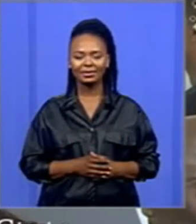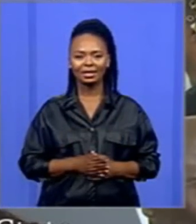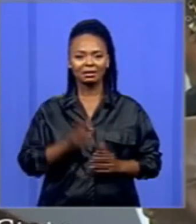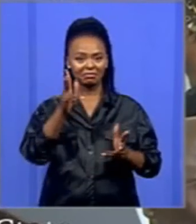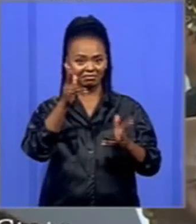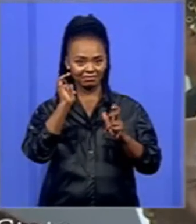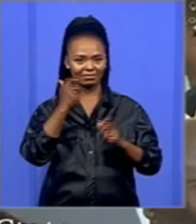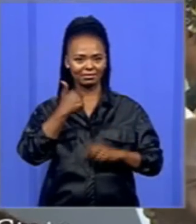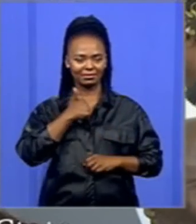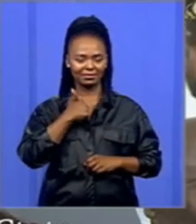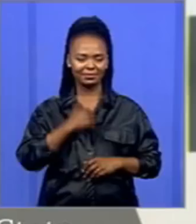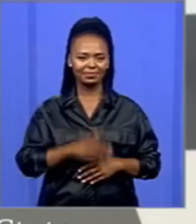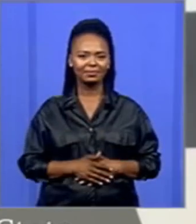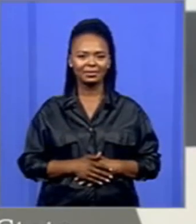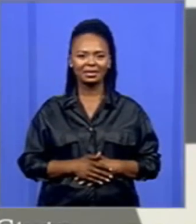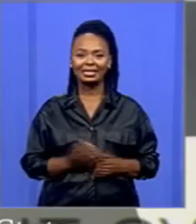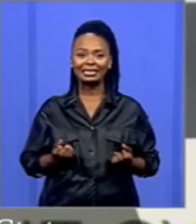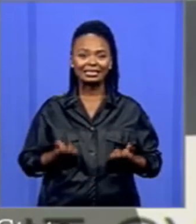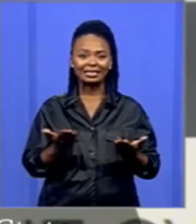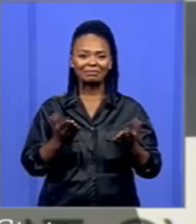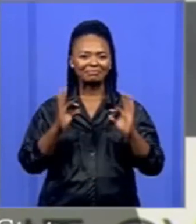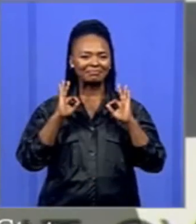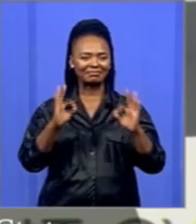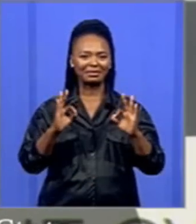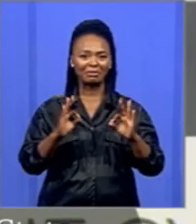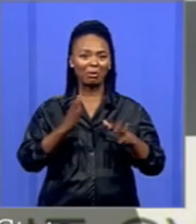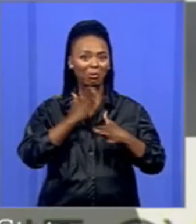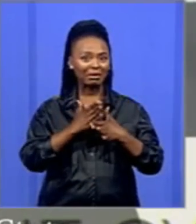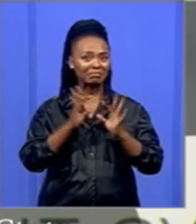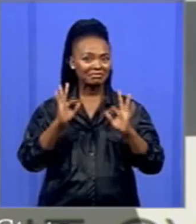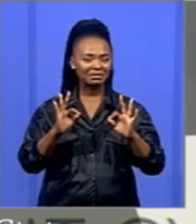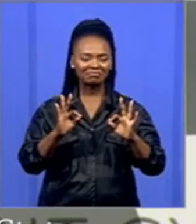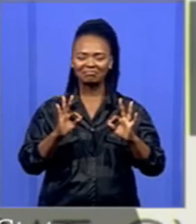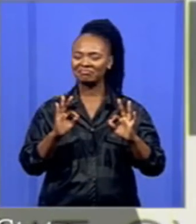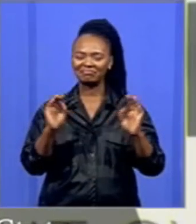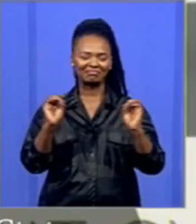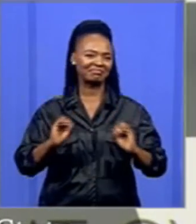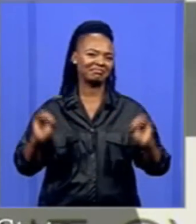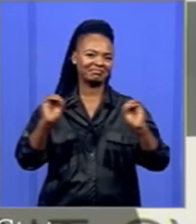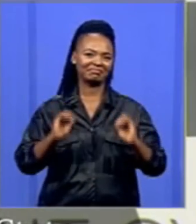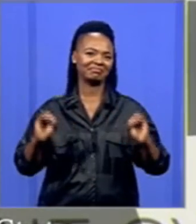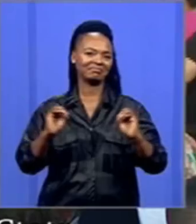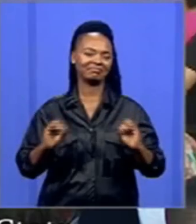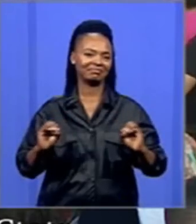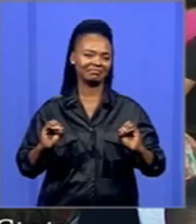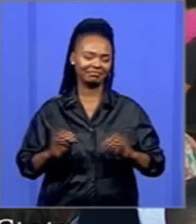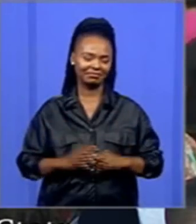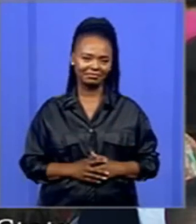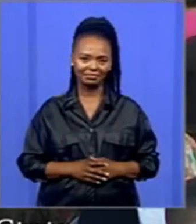Mamelang ha ba sebetse ka tsela e nepahetseng.